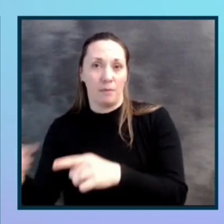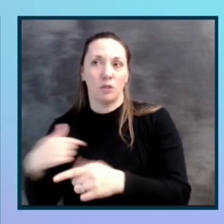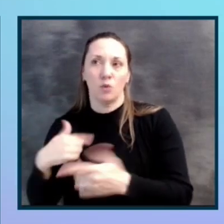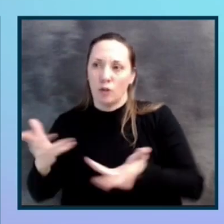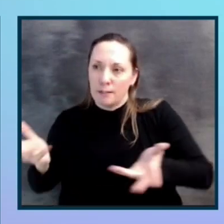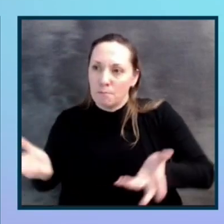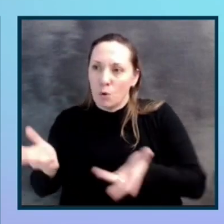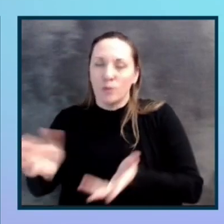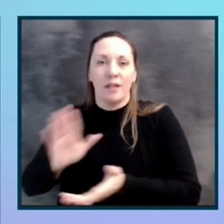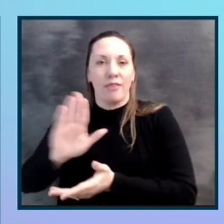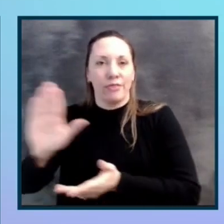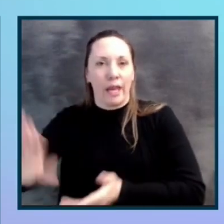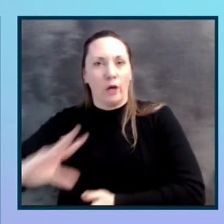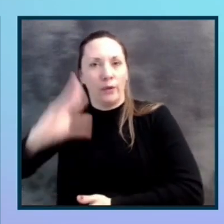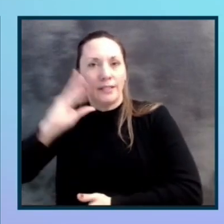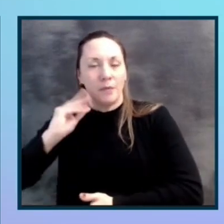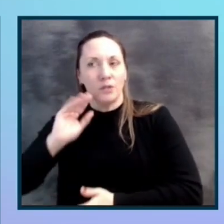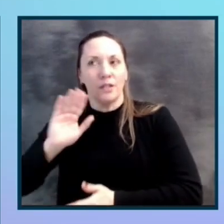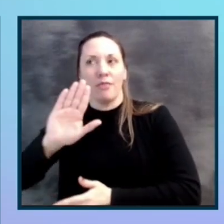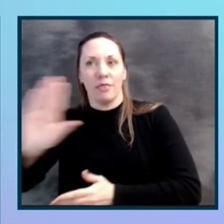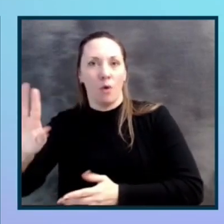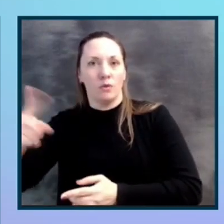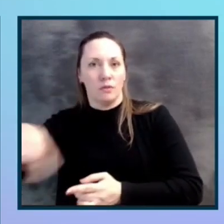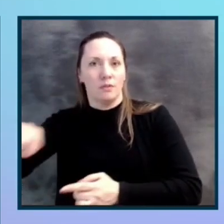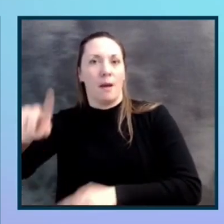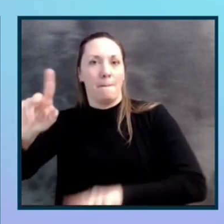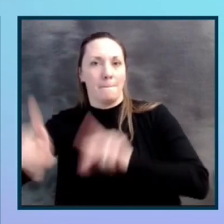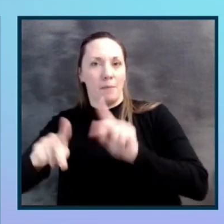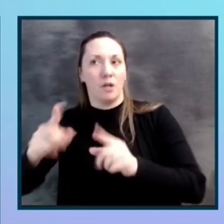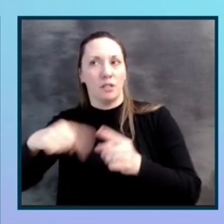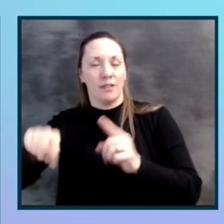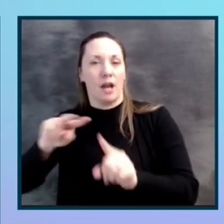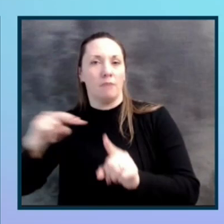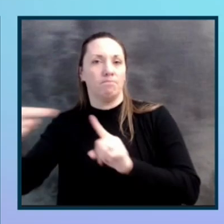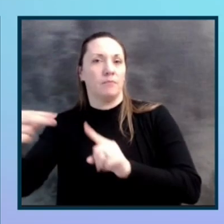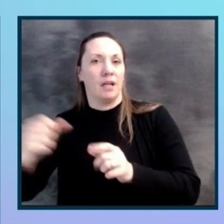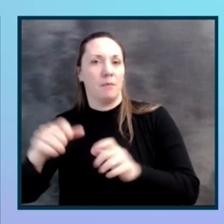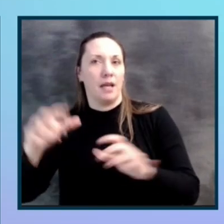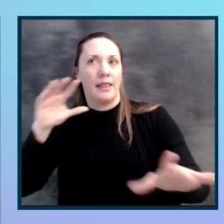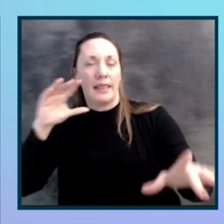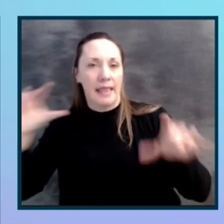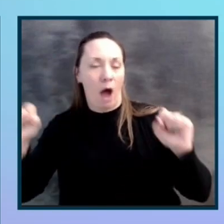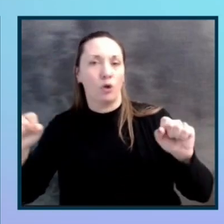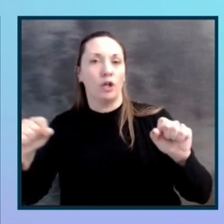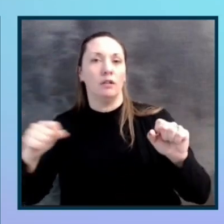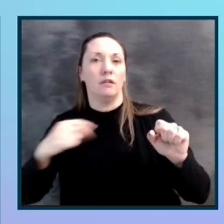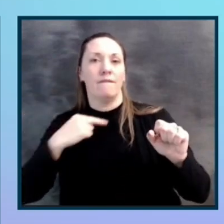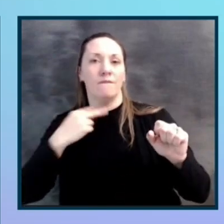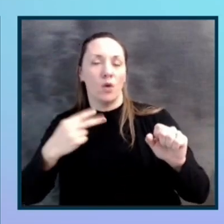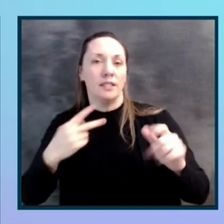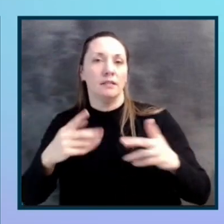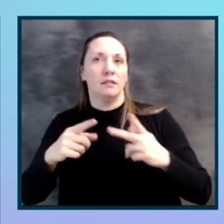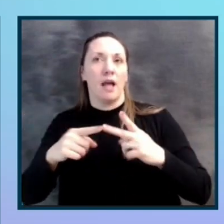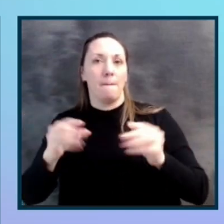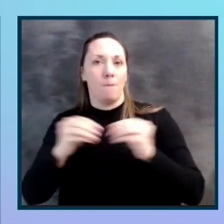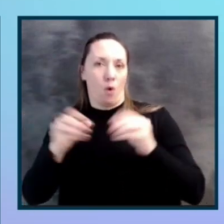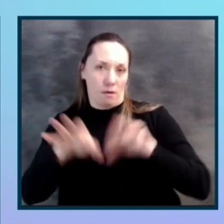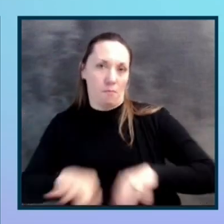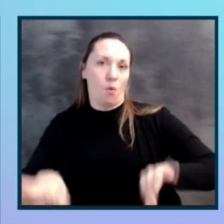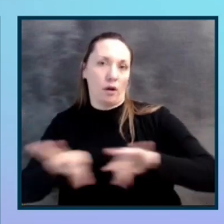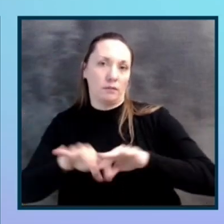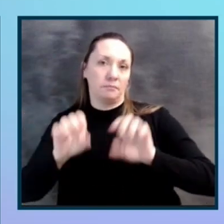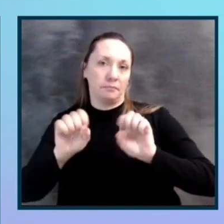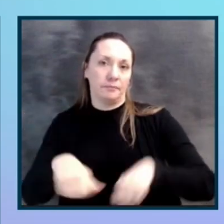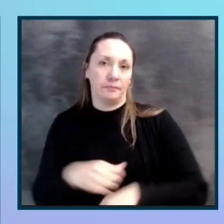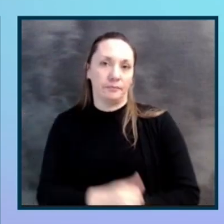voices because those voices can be much louder and much more important.